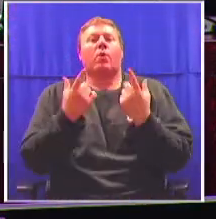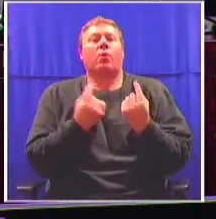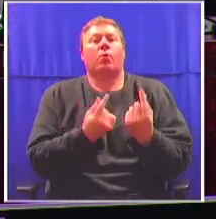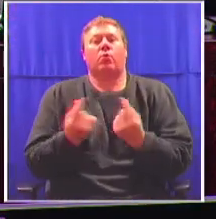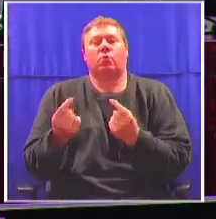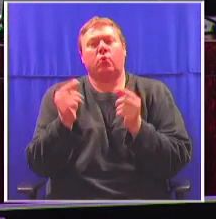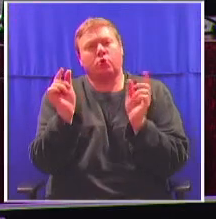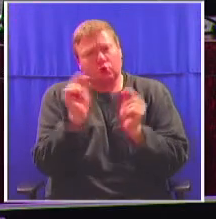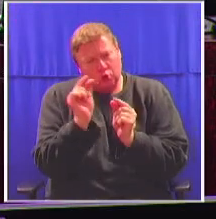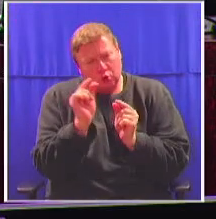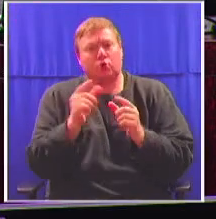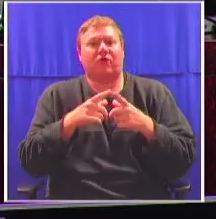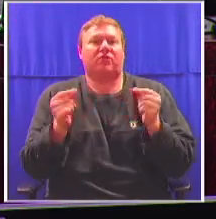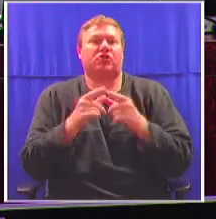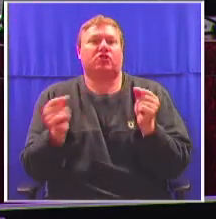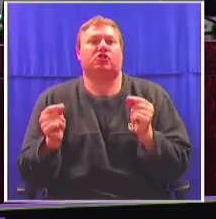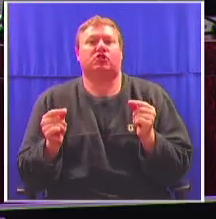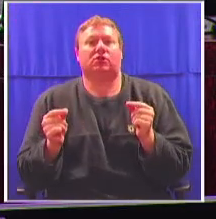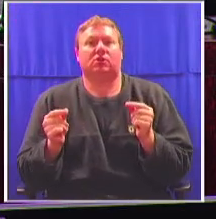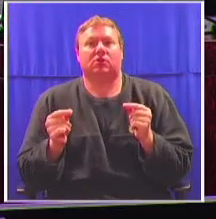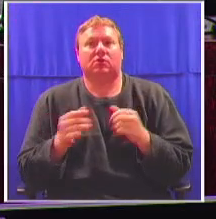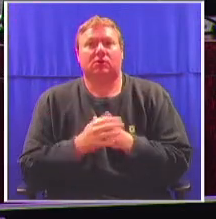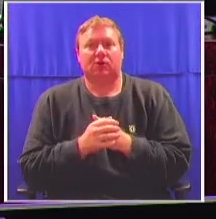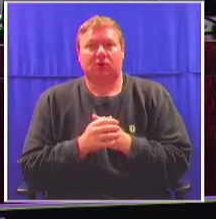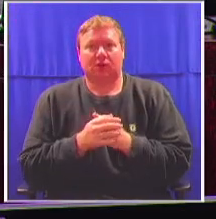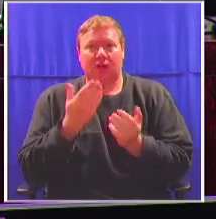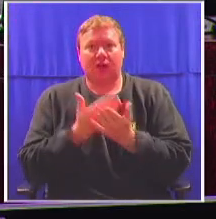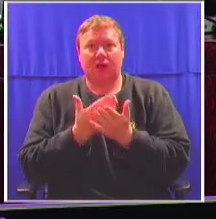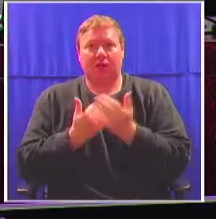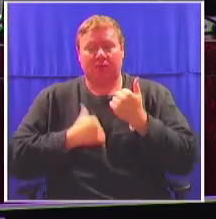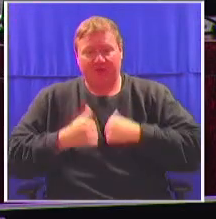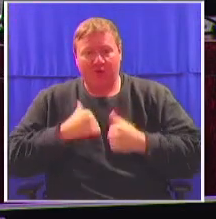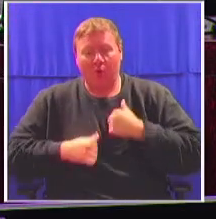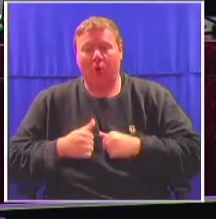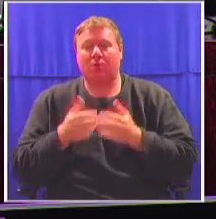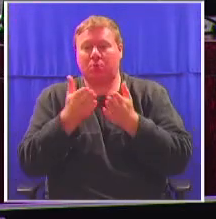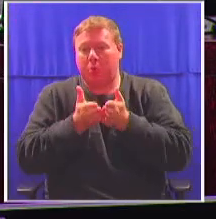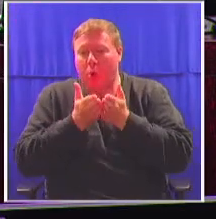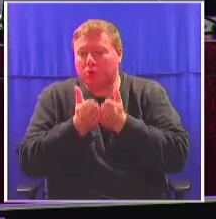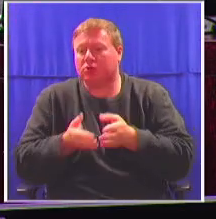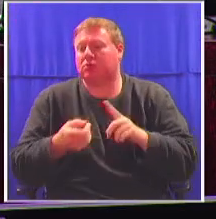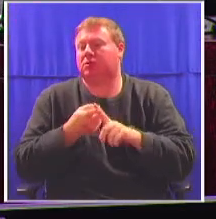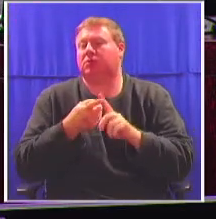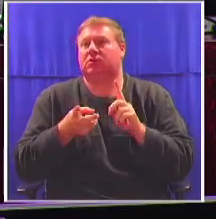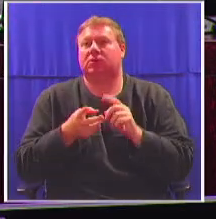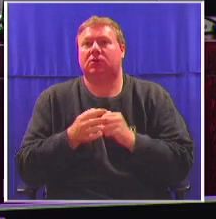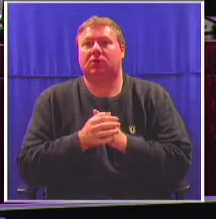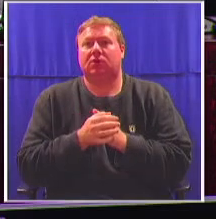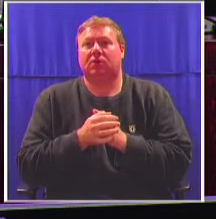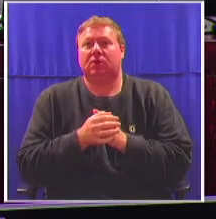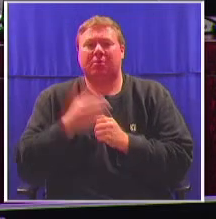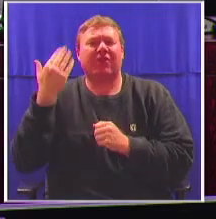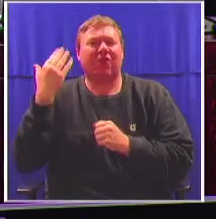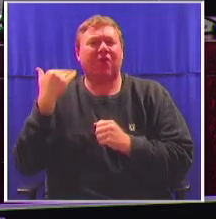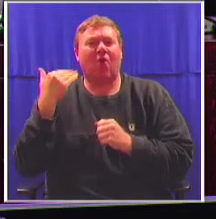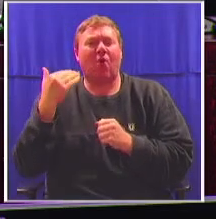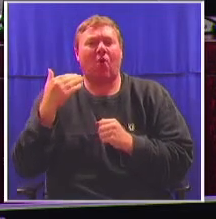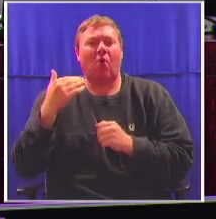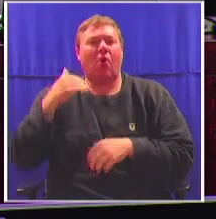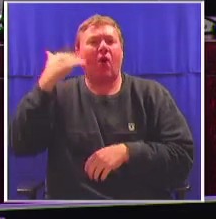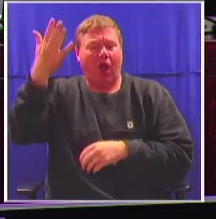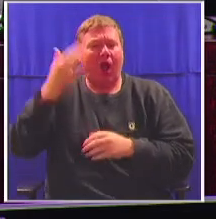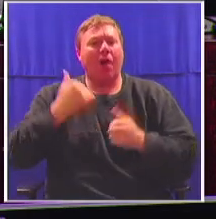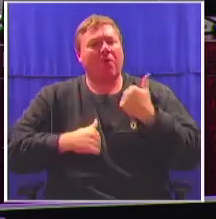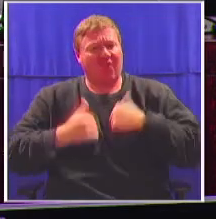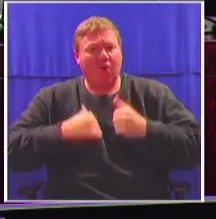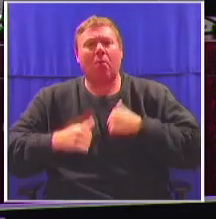actions to improve the performance of our ports, which used to be high-performance ports